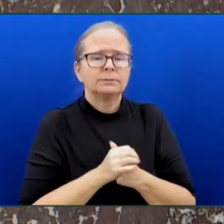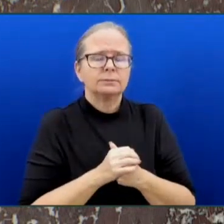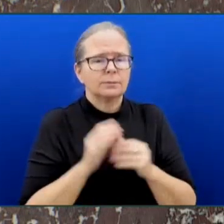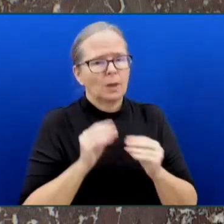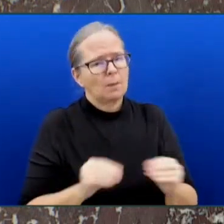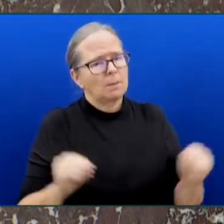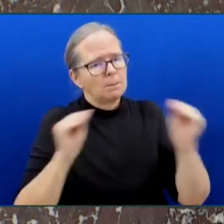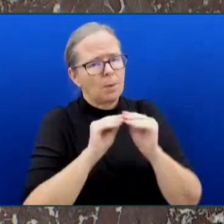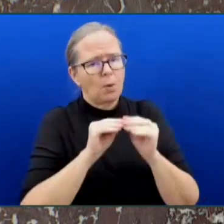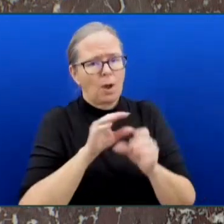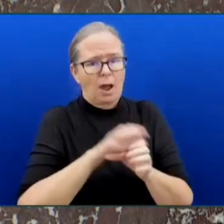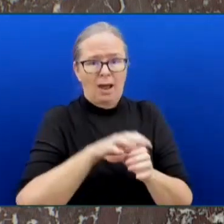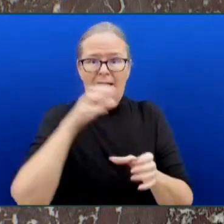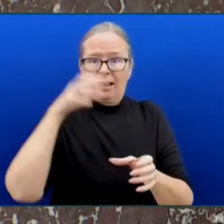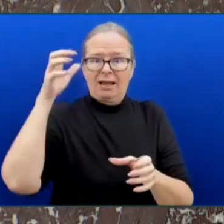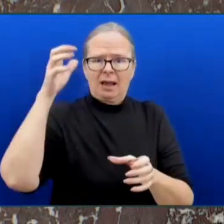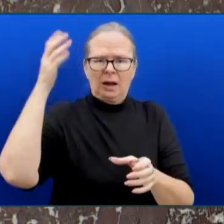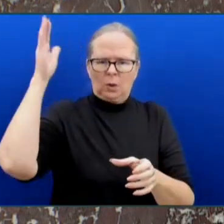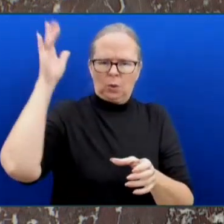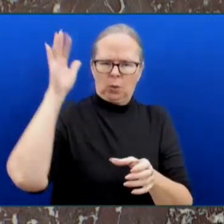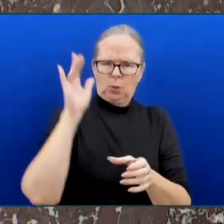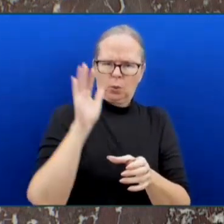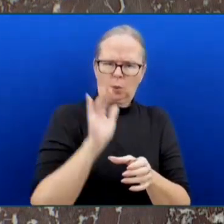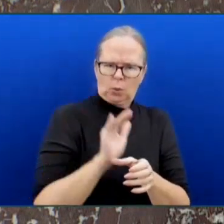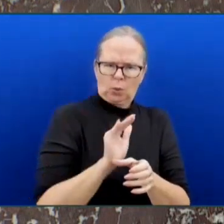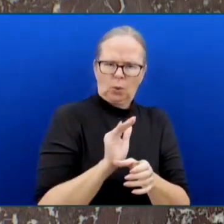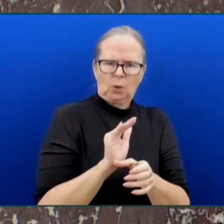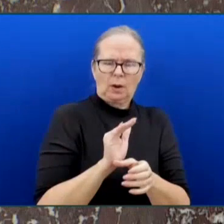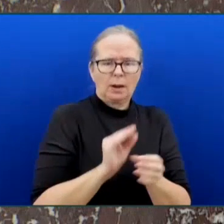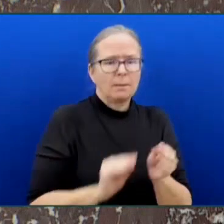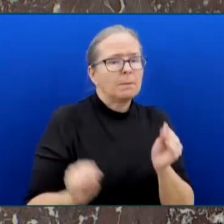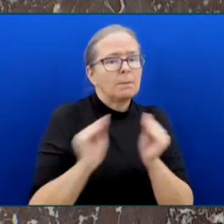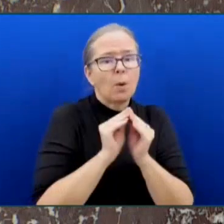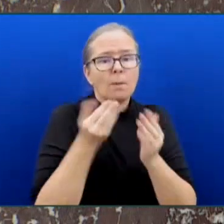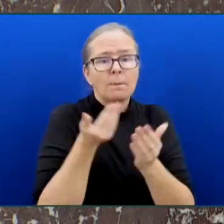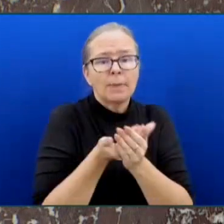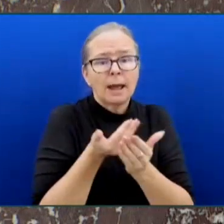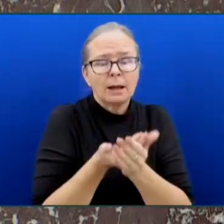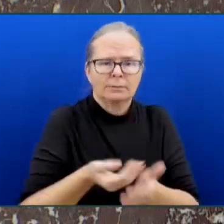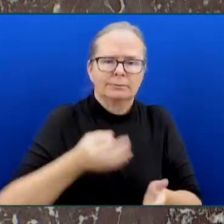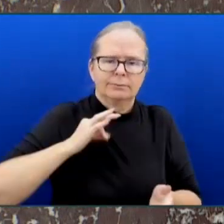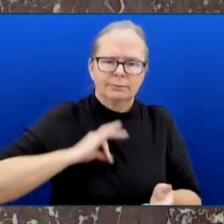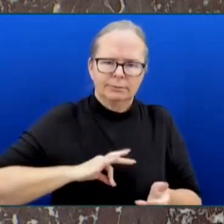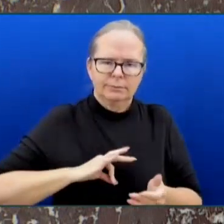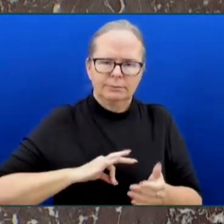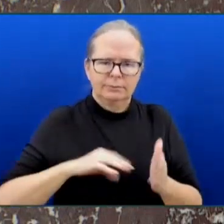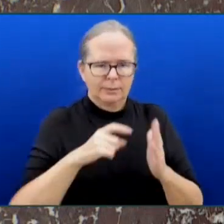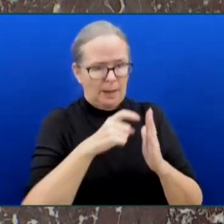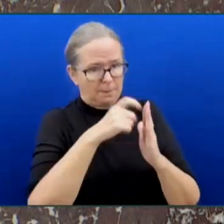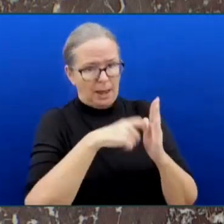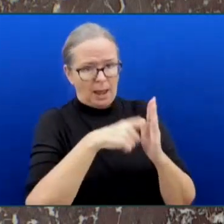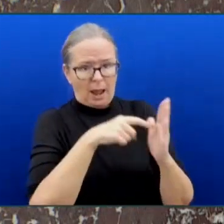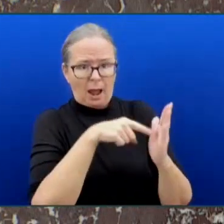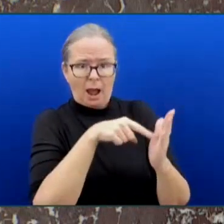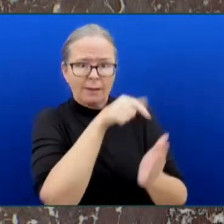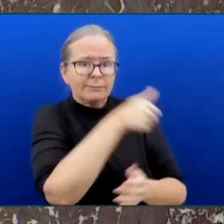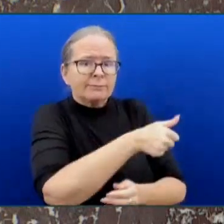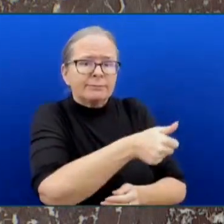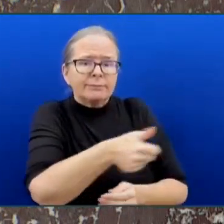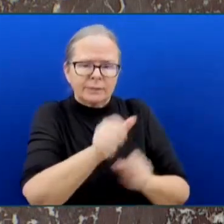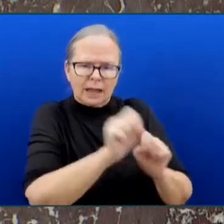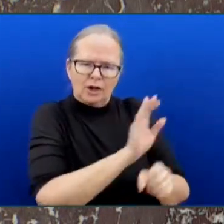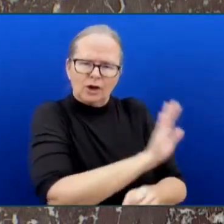greater profitability, as well as the ability of these mines to market their commodities as low carbon. We'll continue that